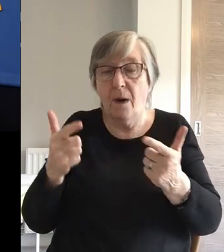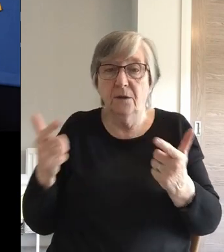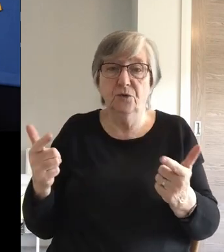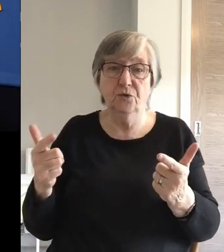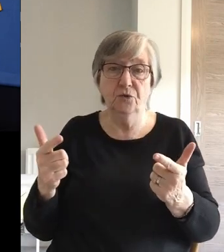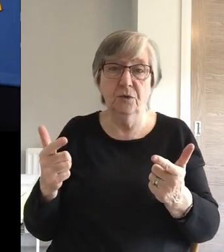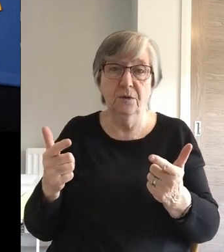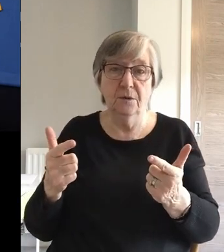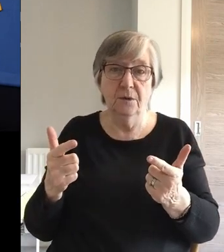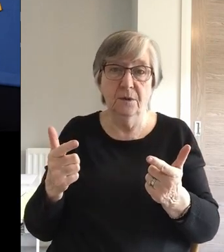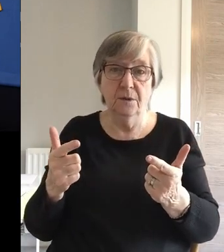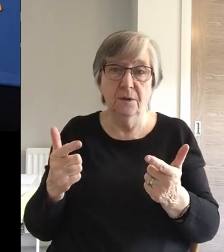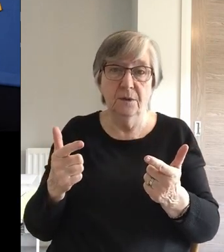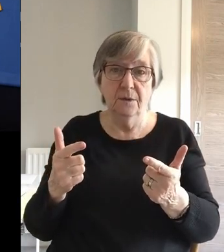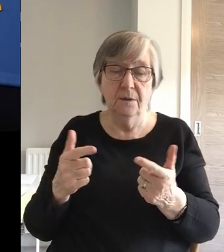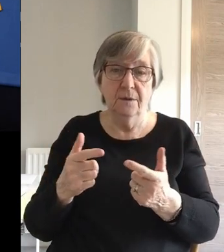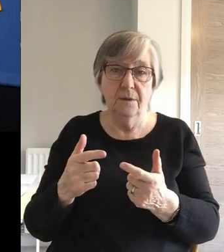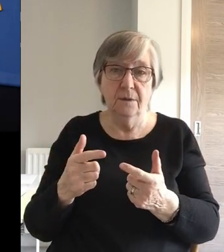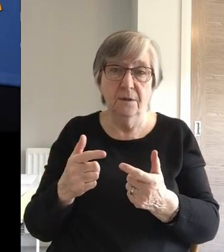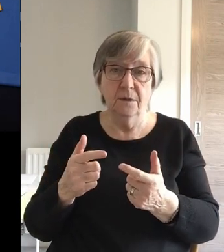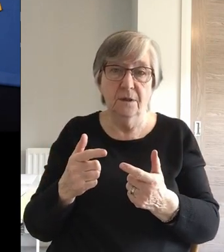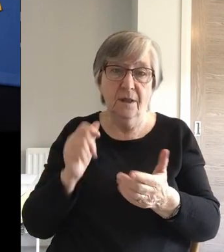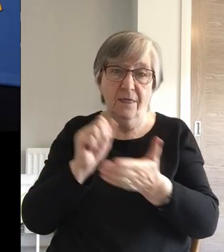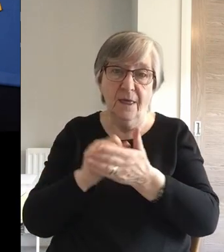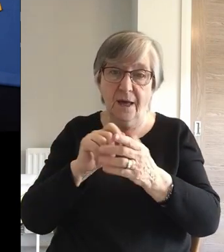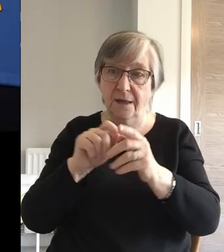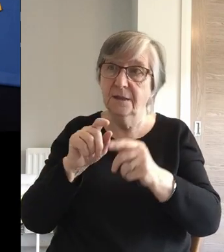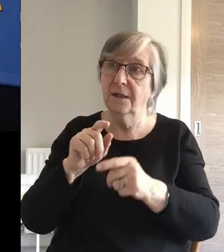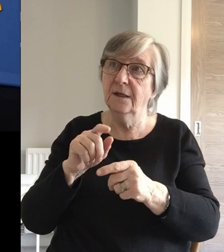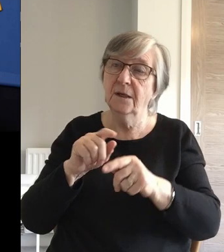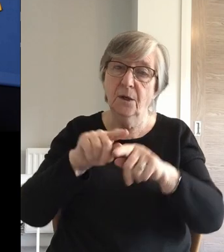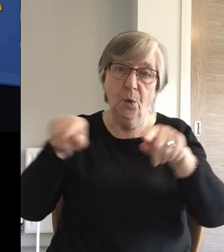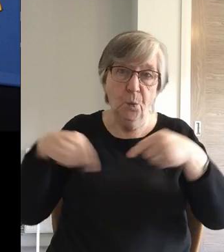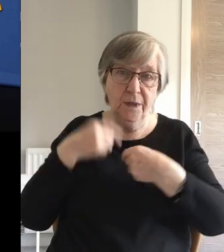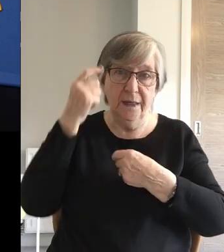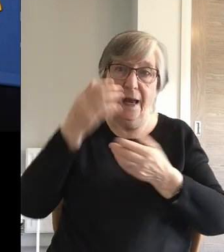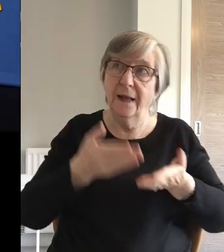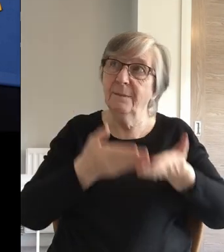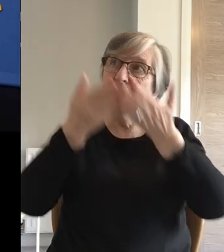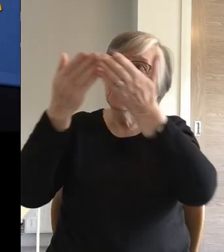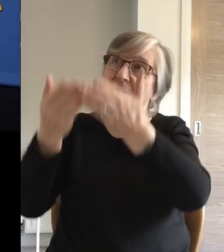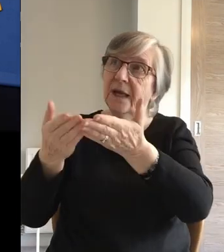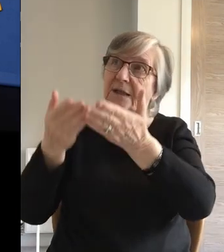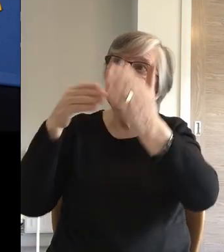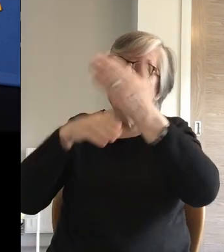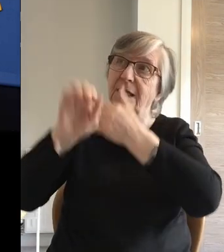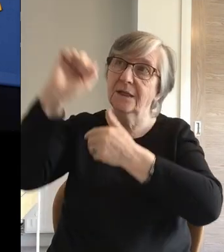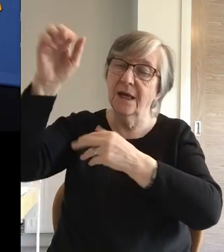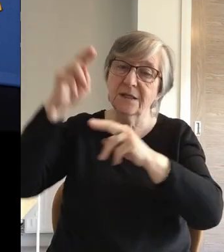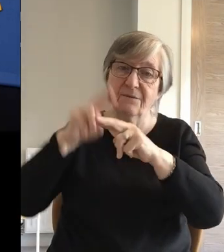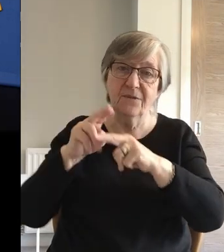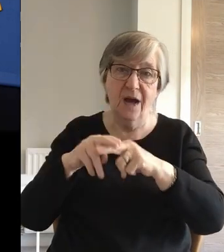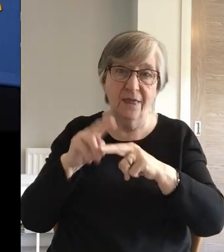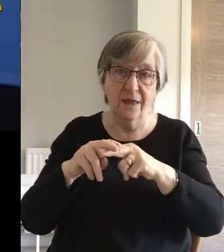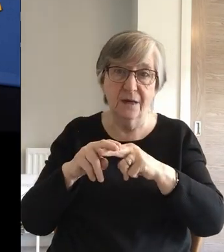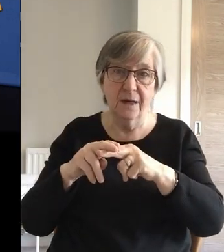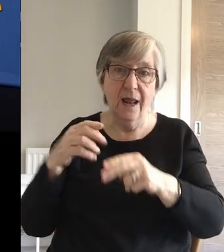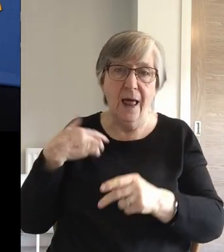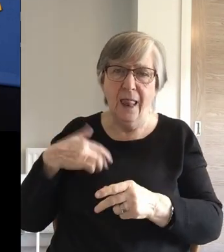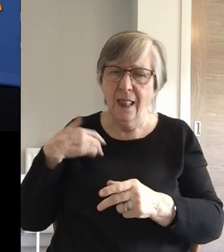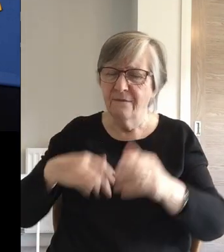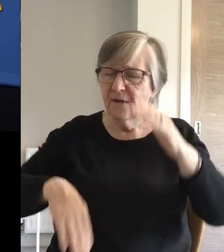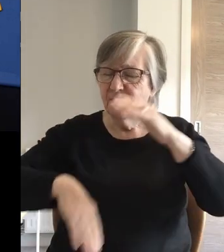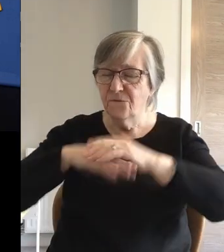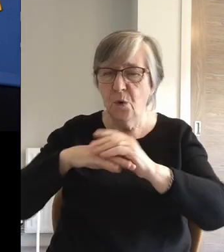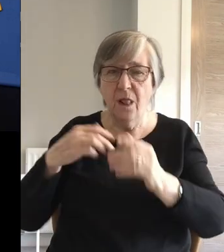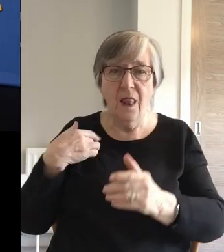possible, so that he might present us to his Father, his brothers and sisters, and live abundant life with